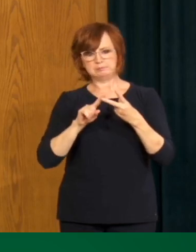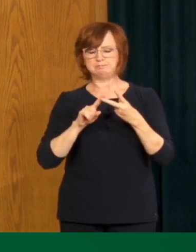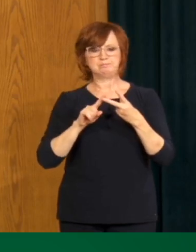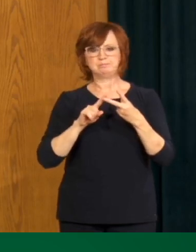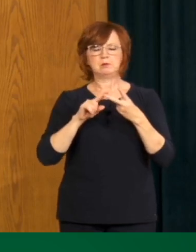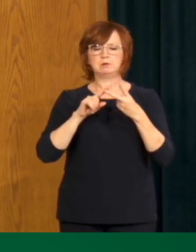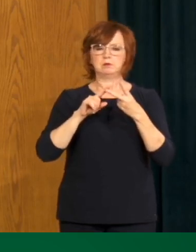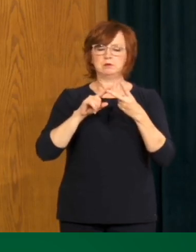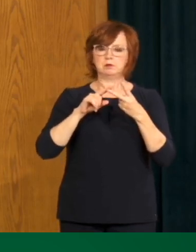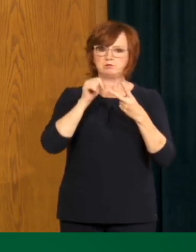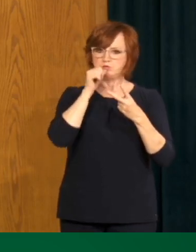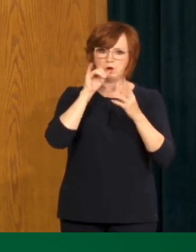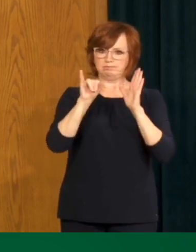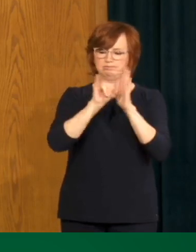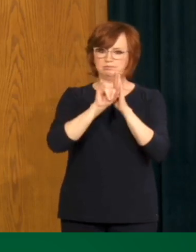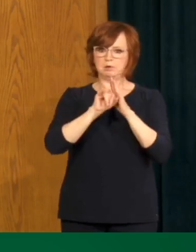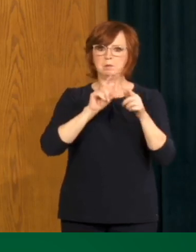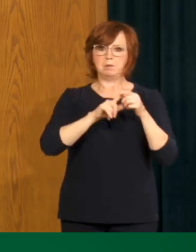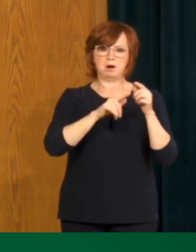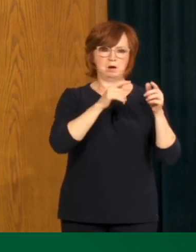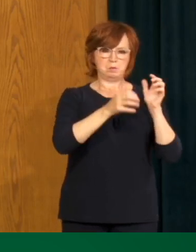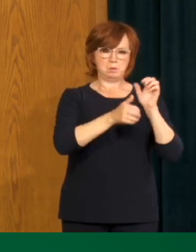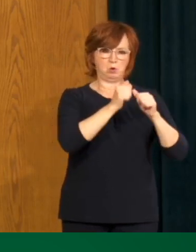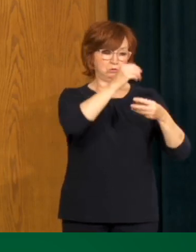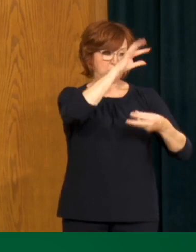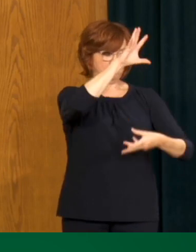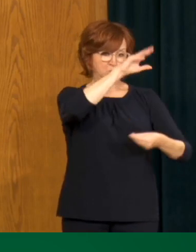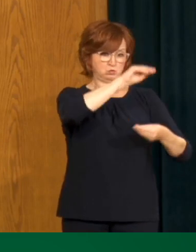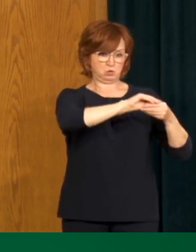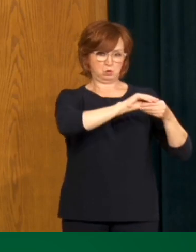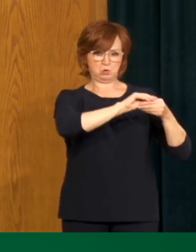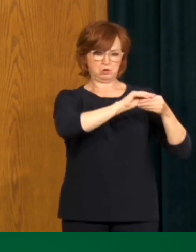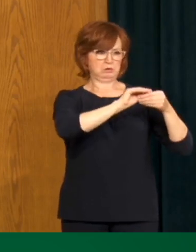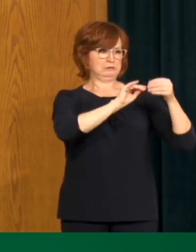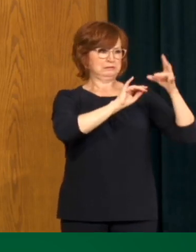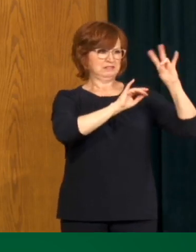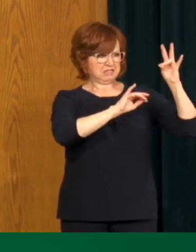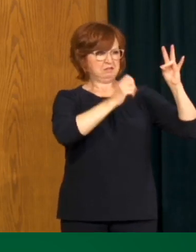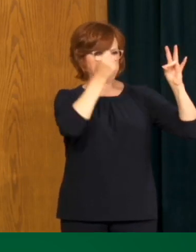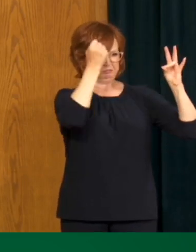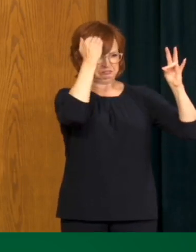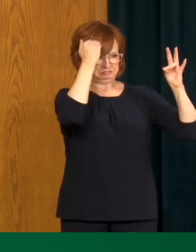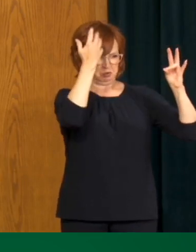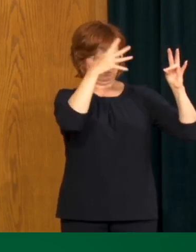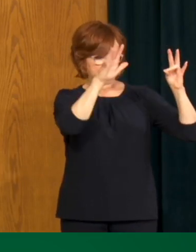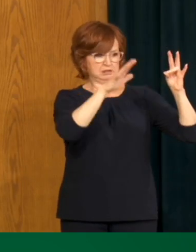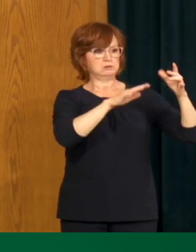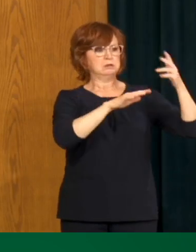of the cases are accounted for, and that's important. Like you said, testing, case contact